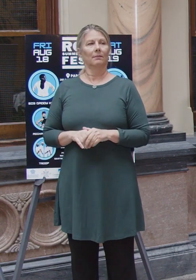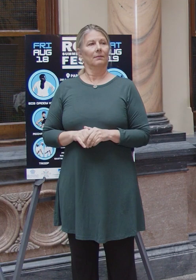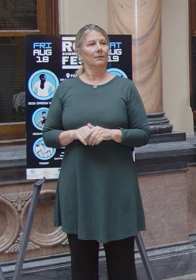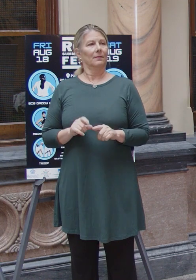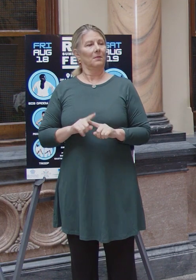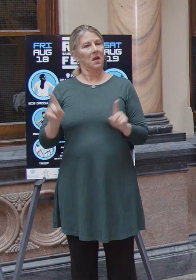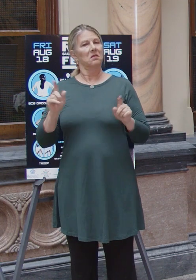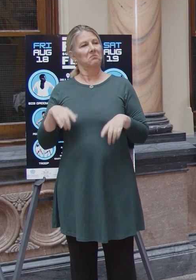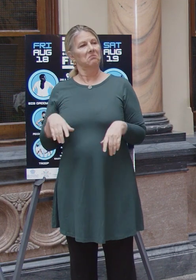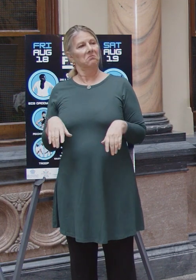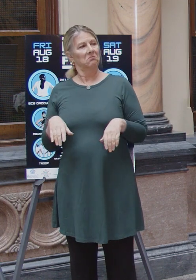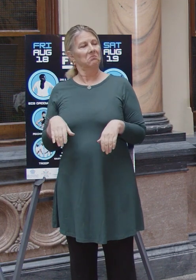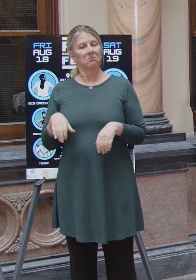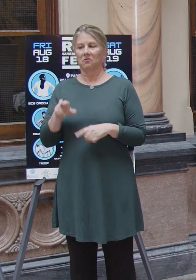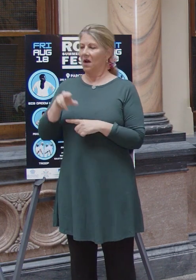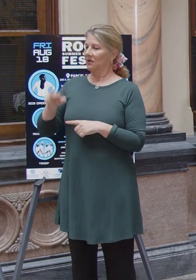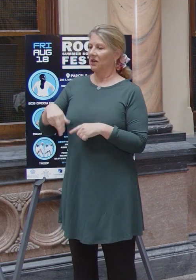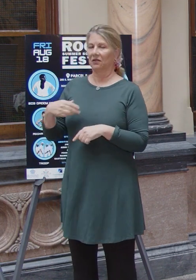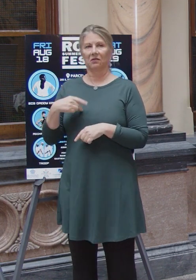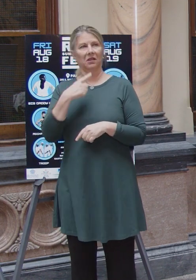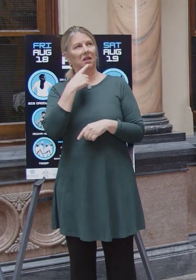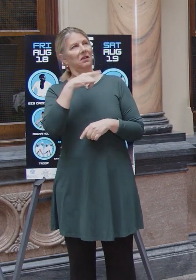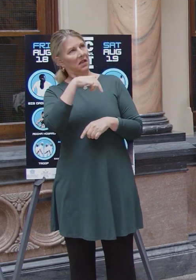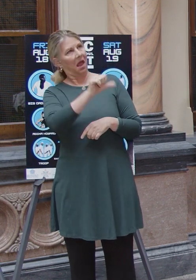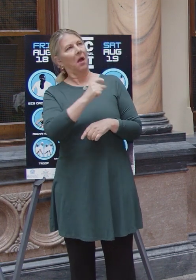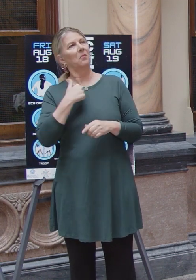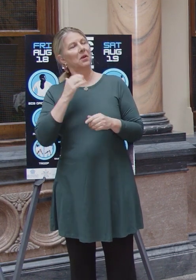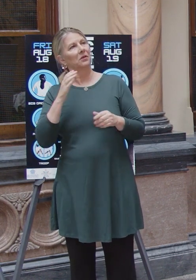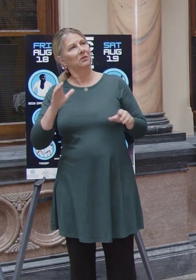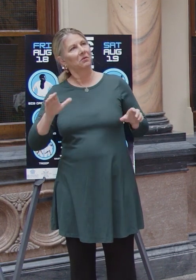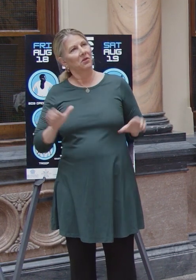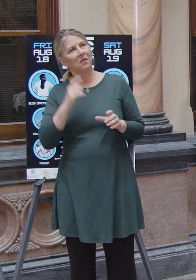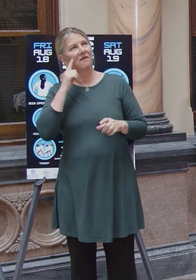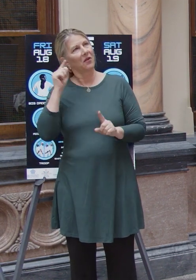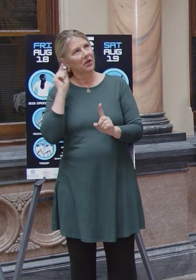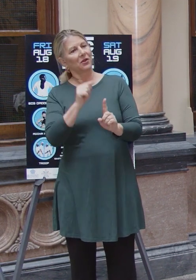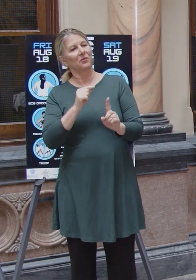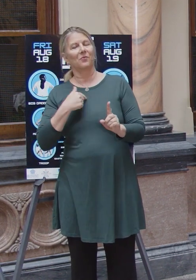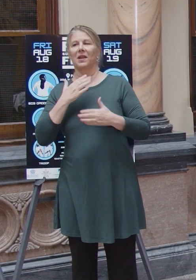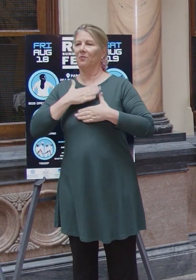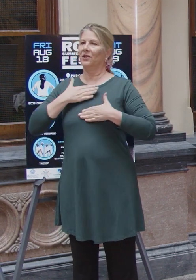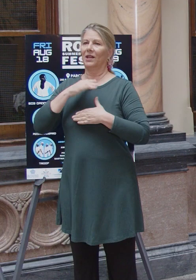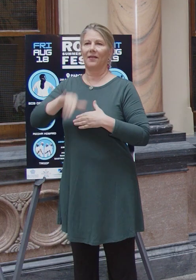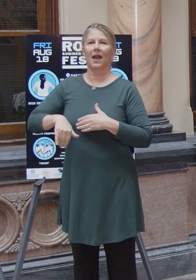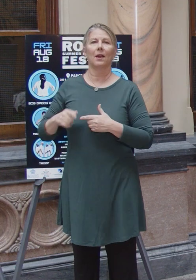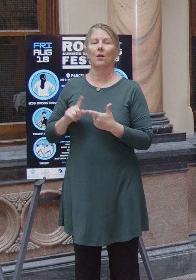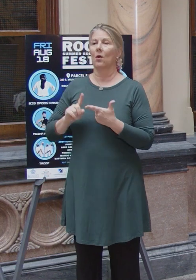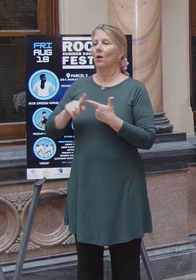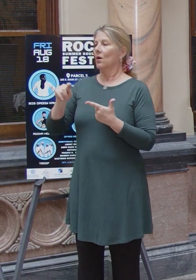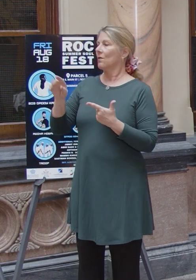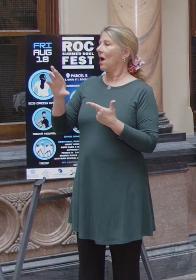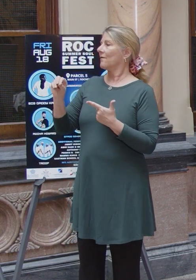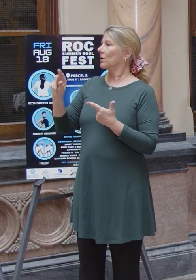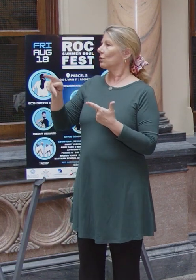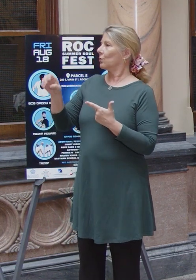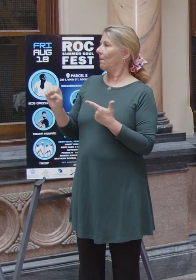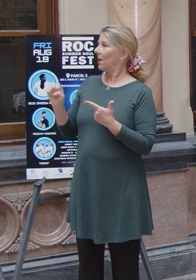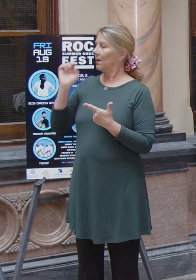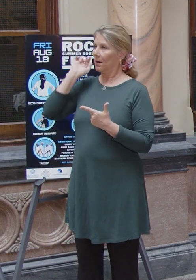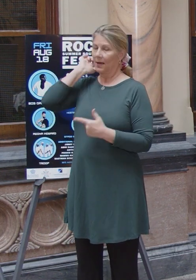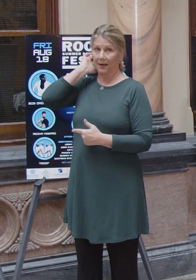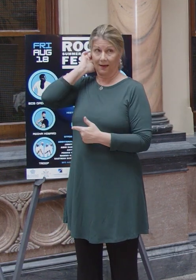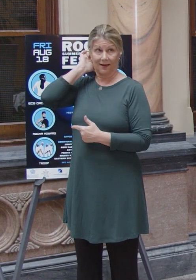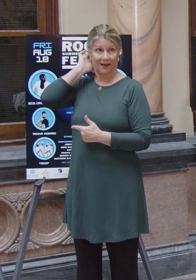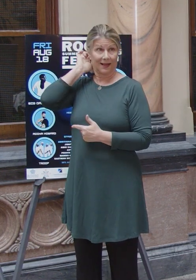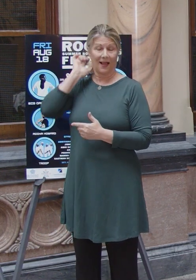Varick, Mayor, we'll do it for you. So we appreciate that. We have Troop, which is,